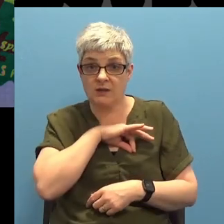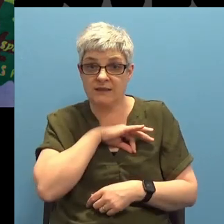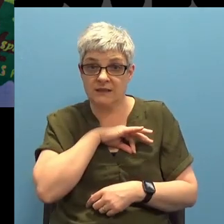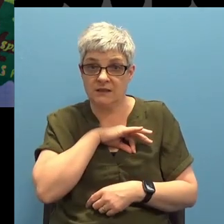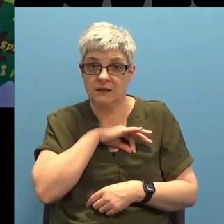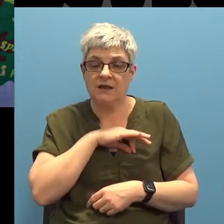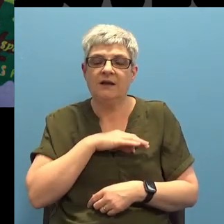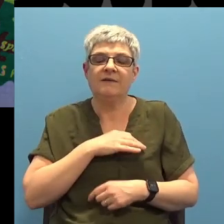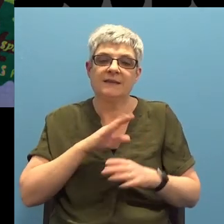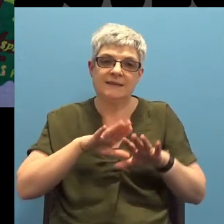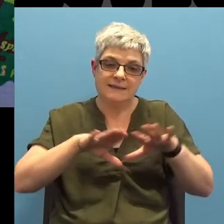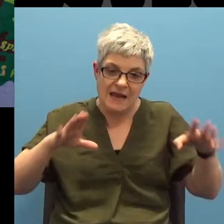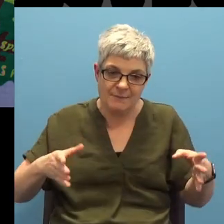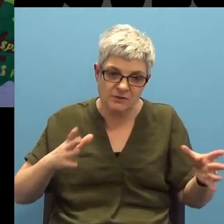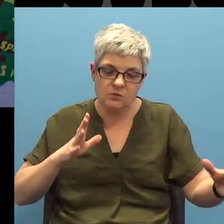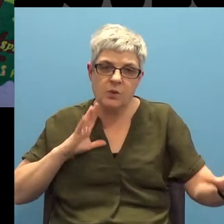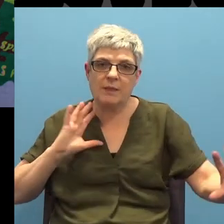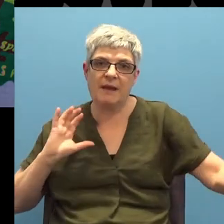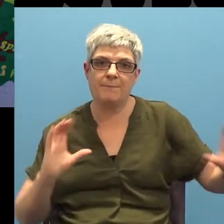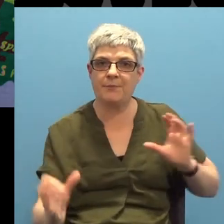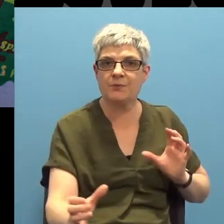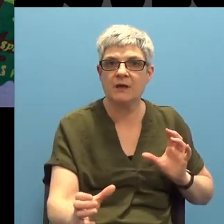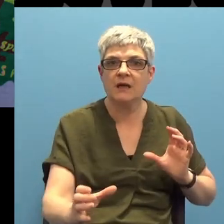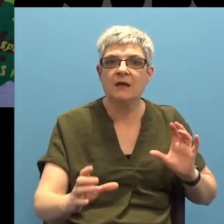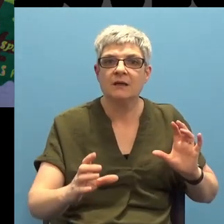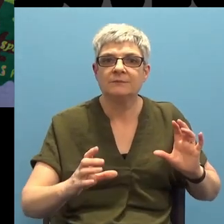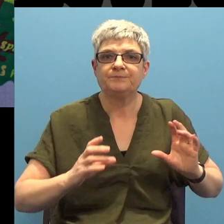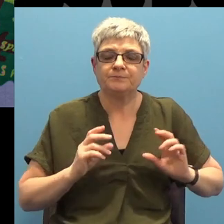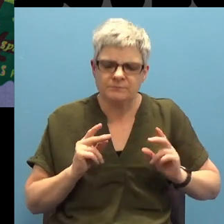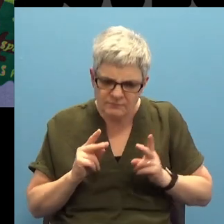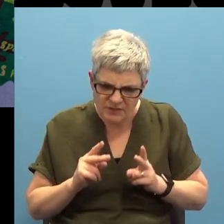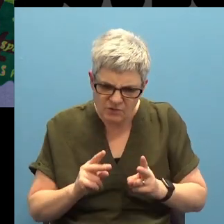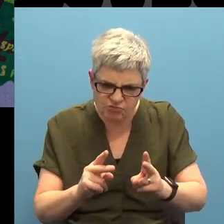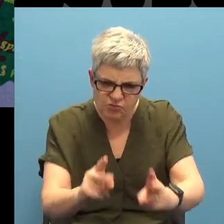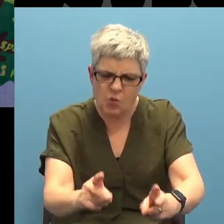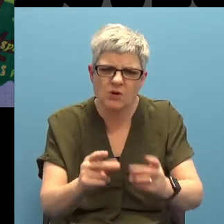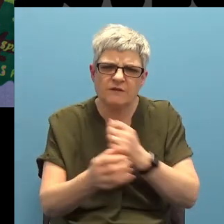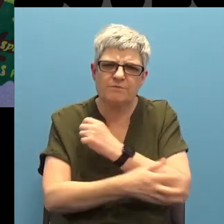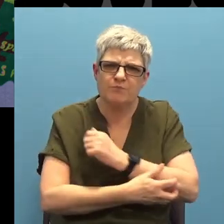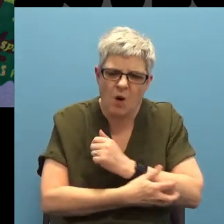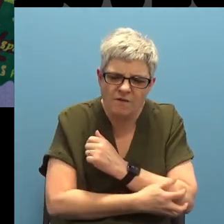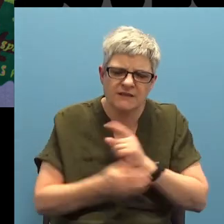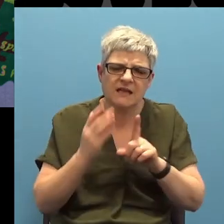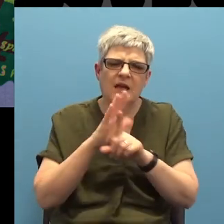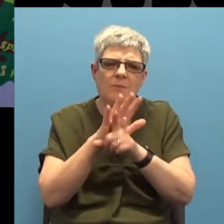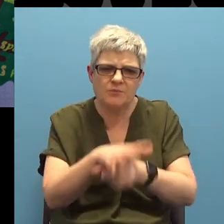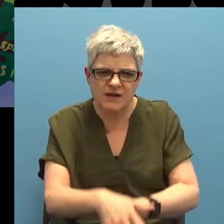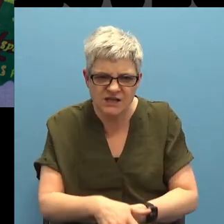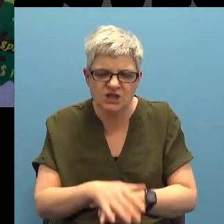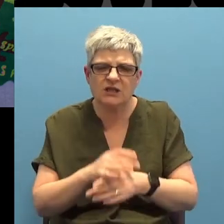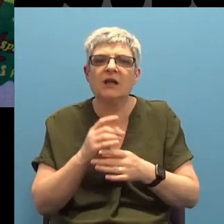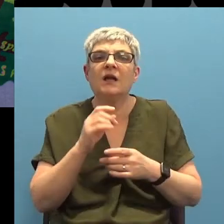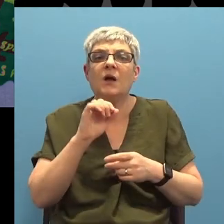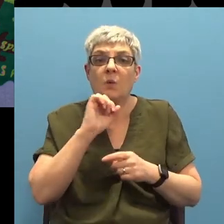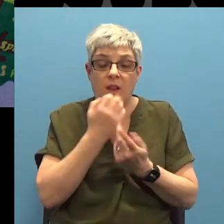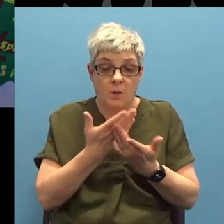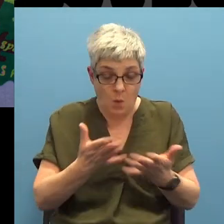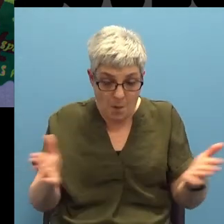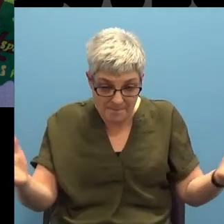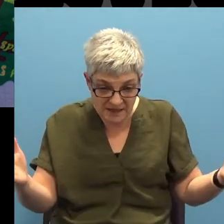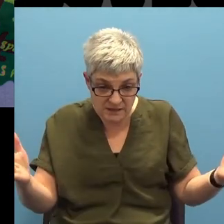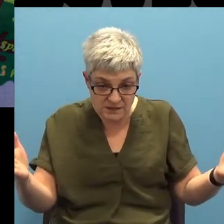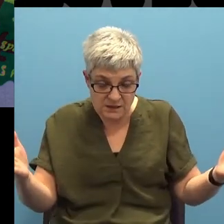The narrow, rocky road full of poverty and oppression and vices and all the sinful ills of the world will open into